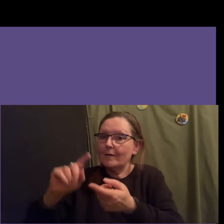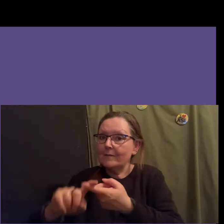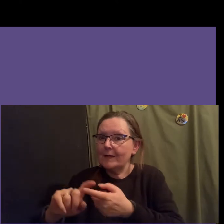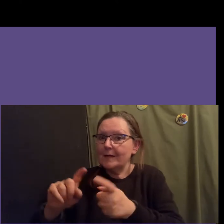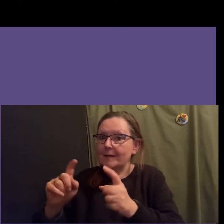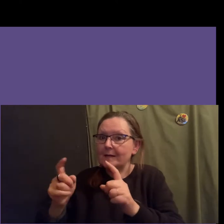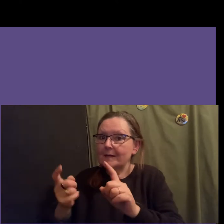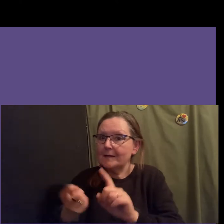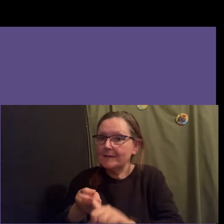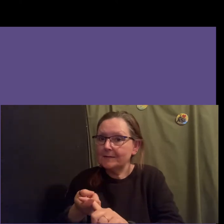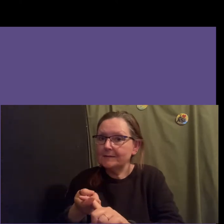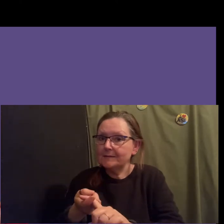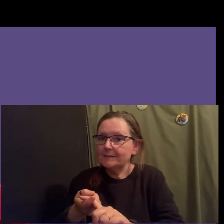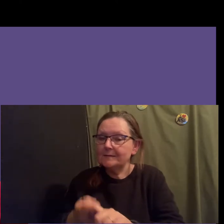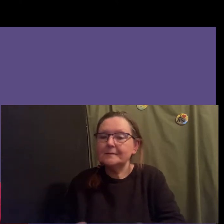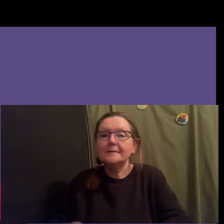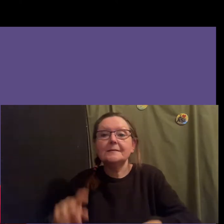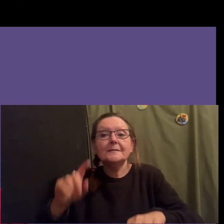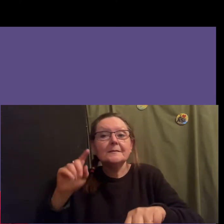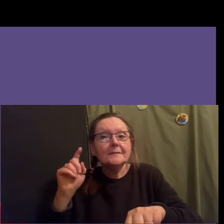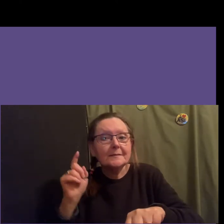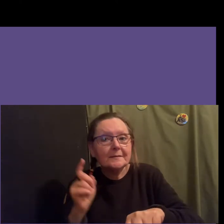friends, hello,